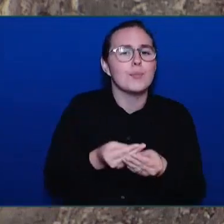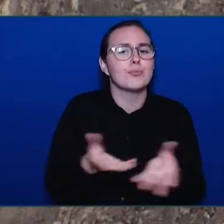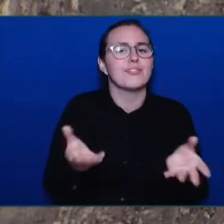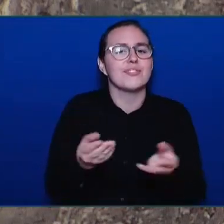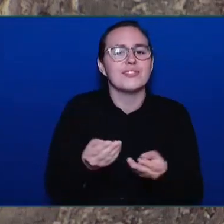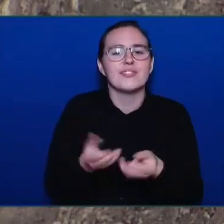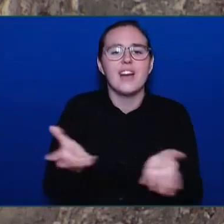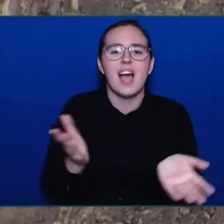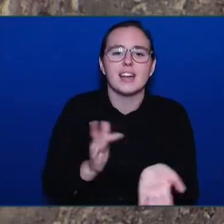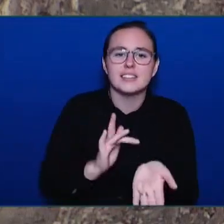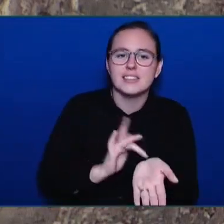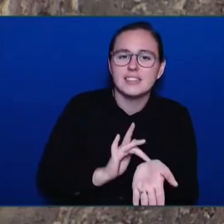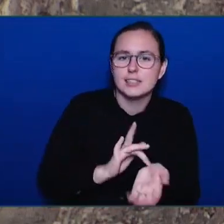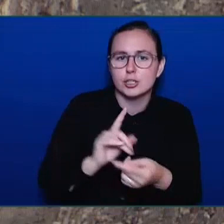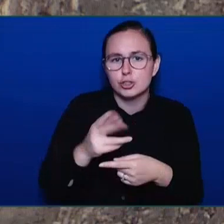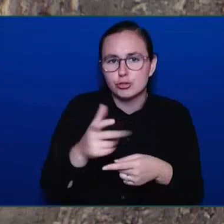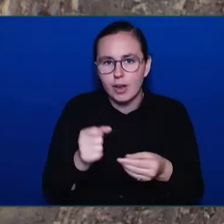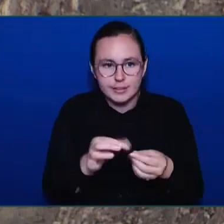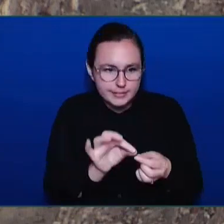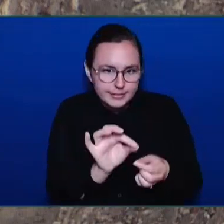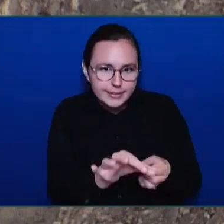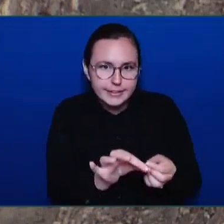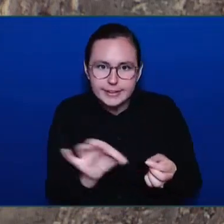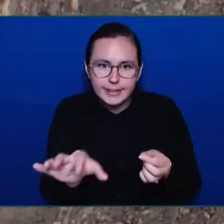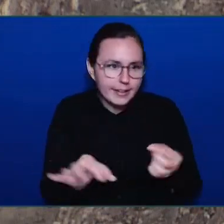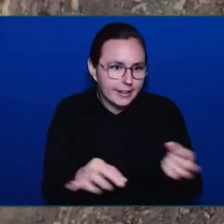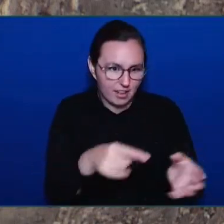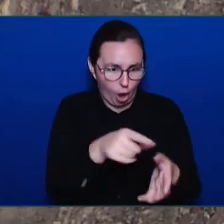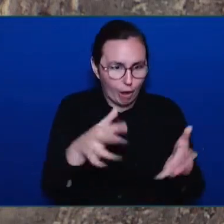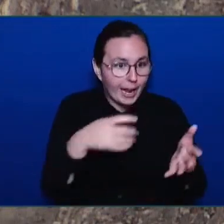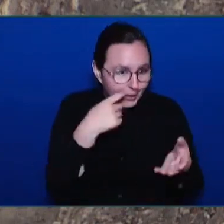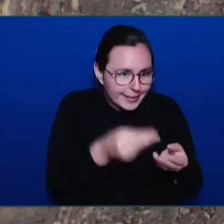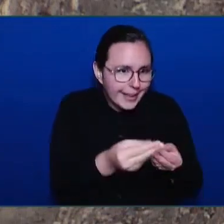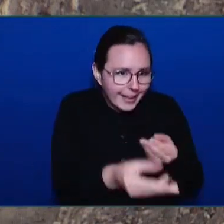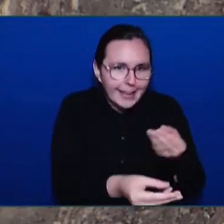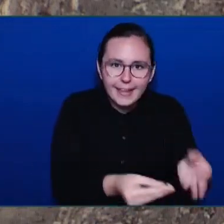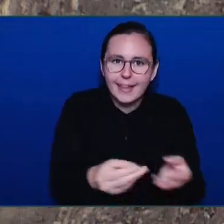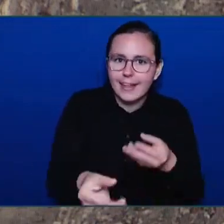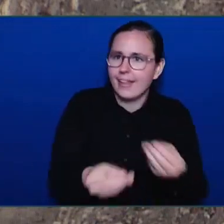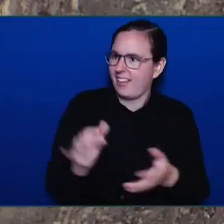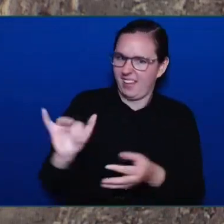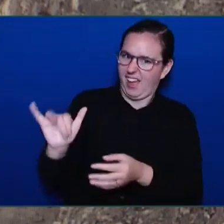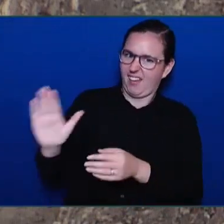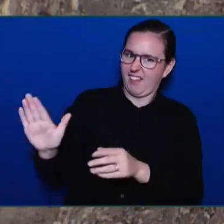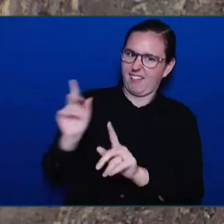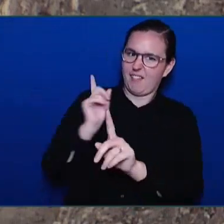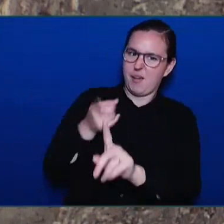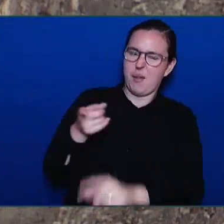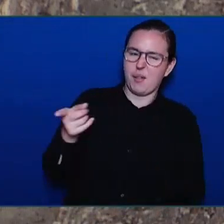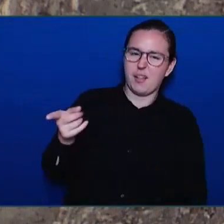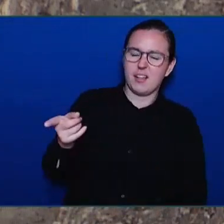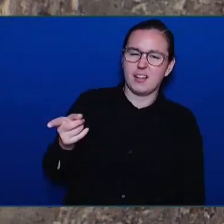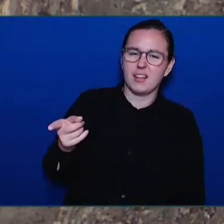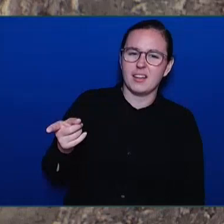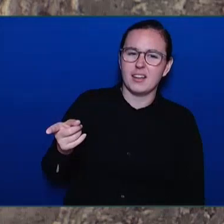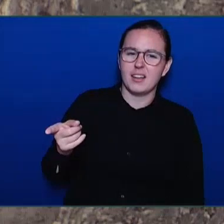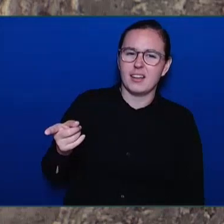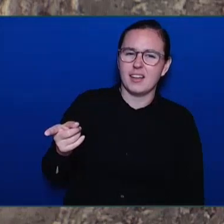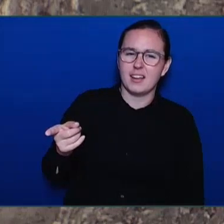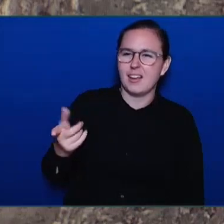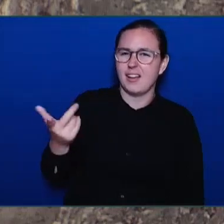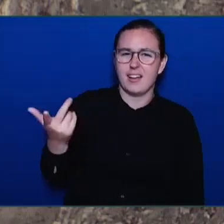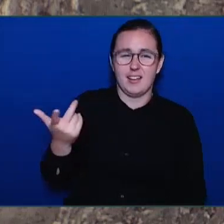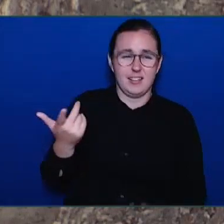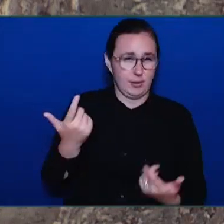crystal meth, heroin, fentanyl, cocaine, is not going to end well. We need to focus on actually helping